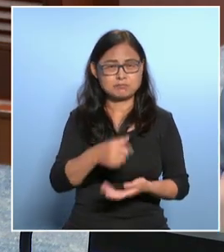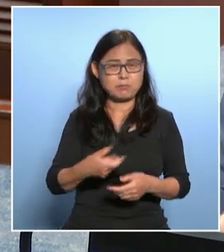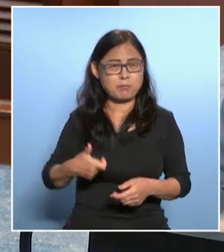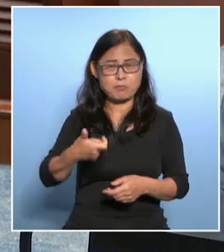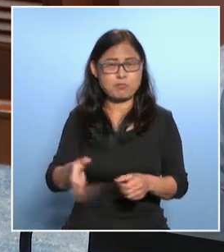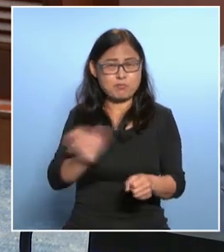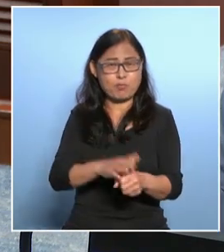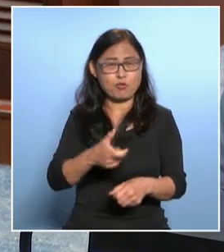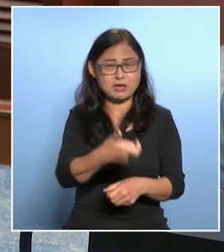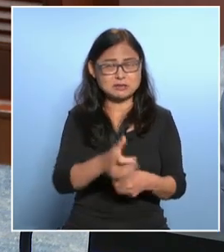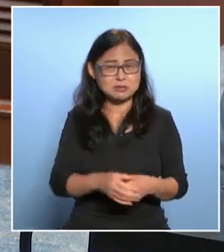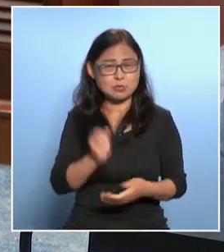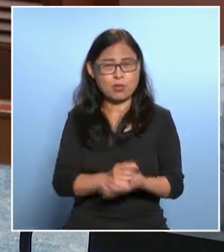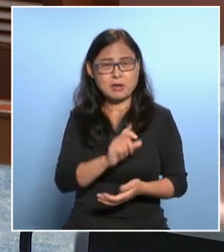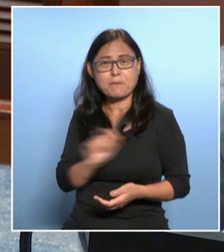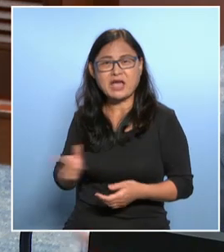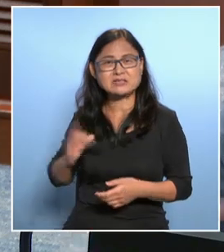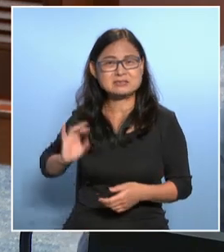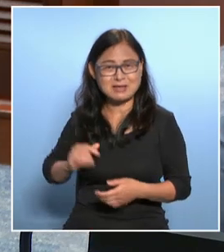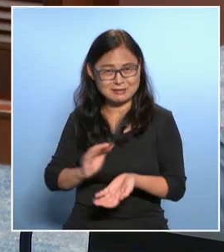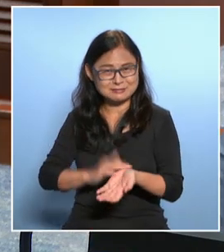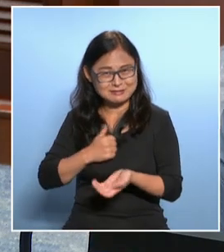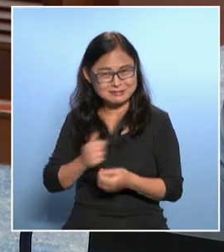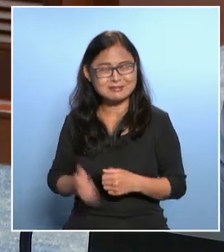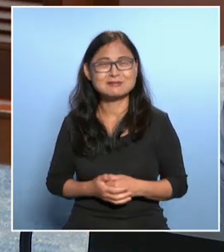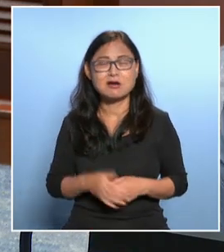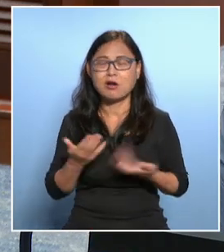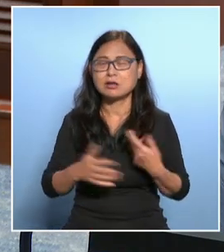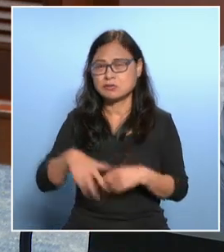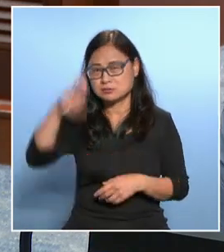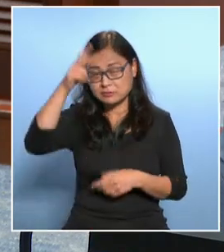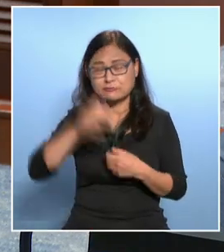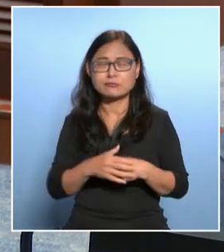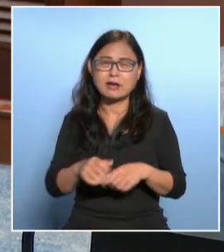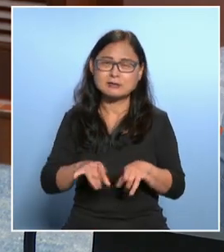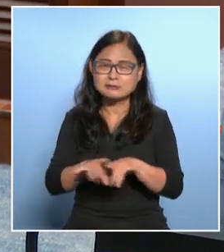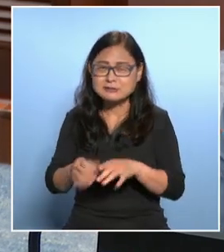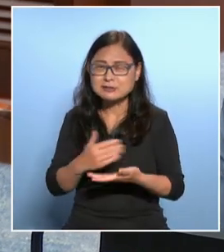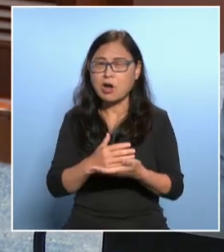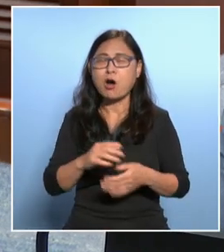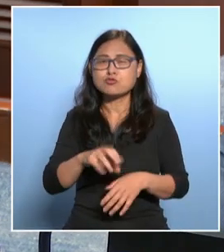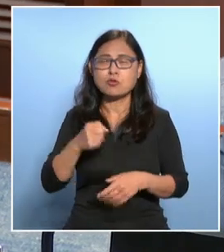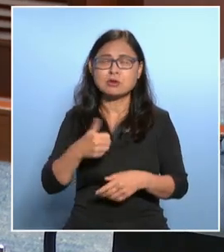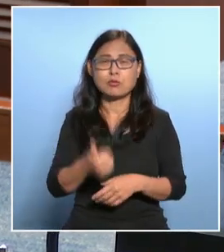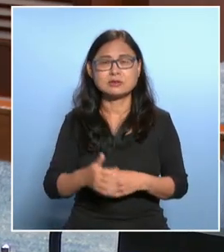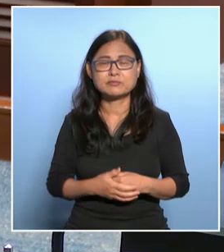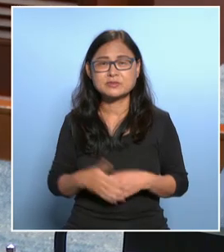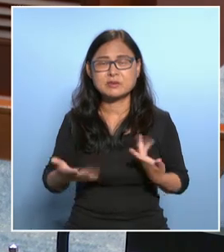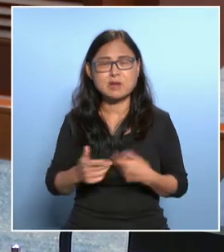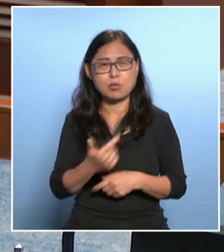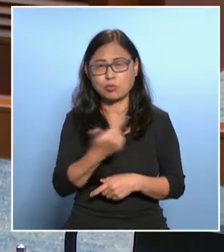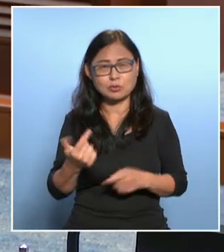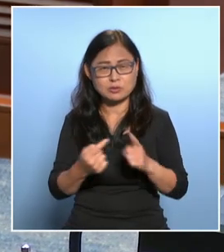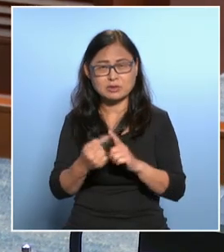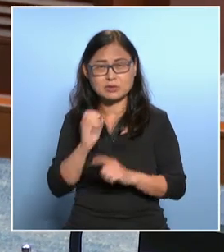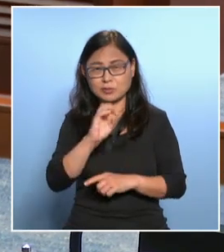Patients who suffer from colds, if they have to pay more than $100, perhaps the cost is closer to private doctors, then they